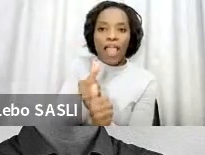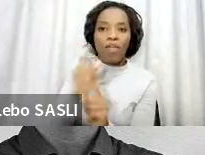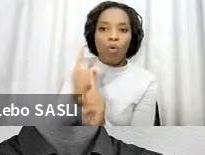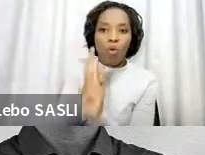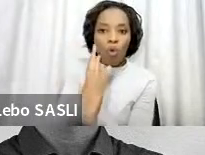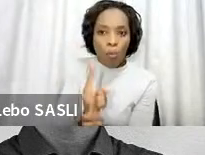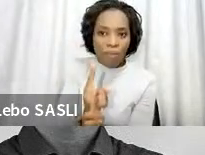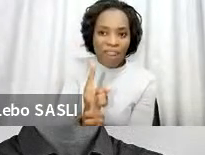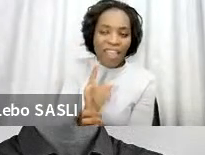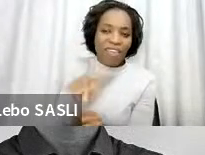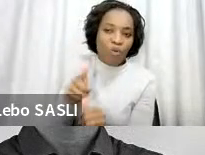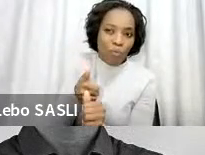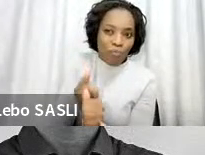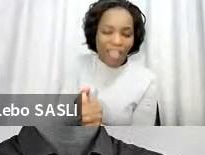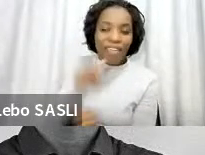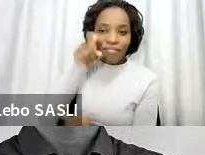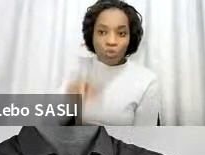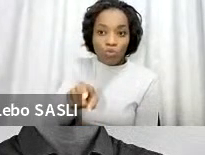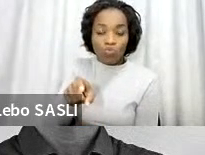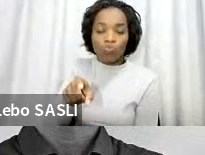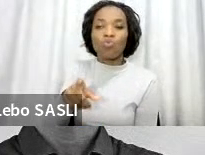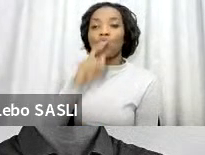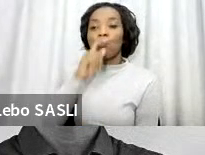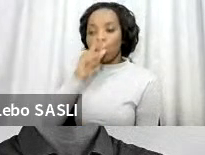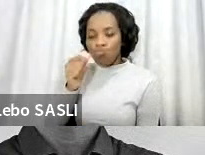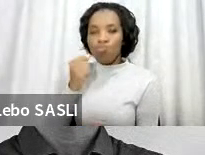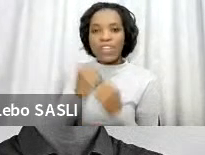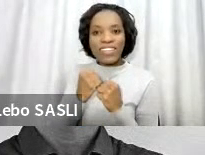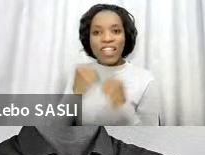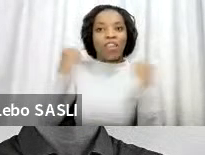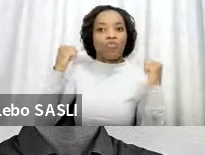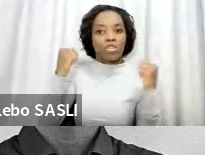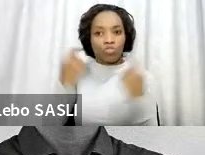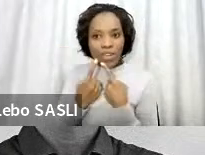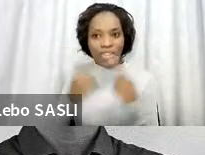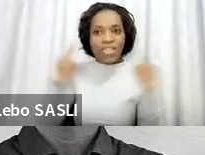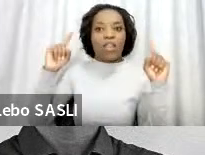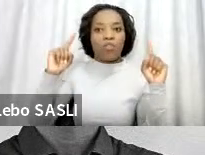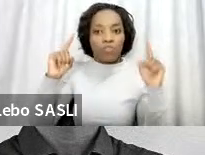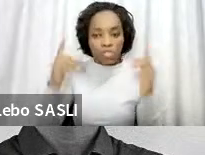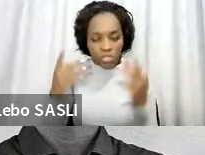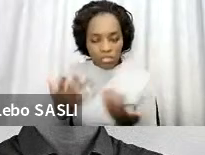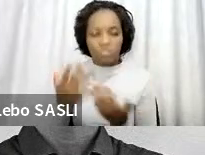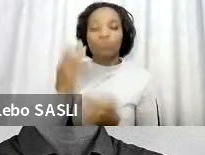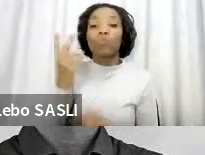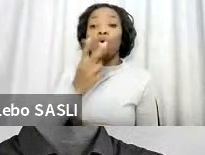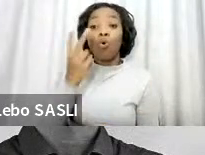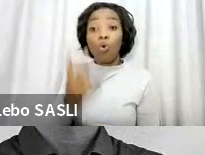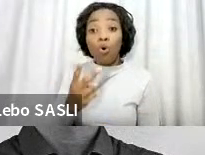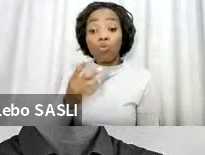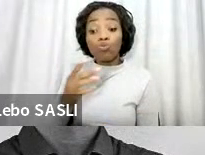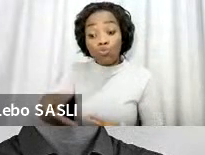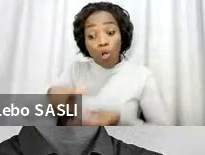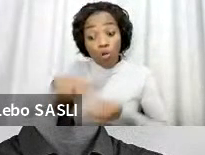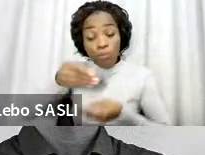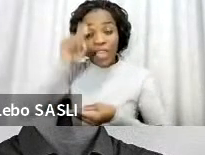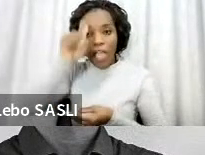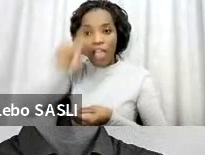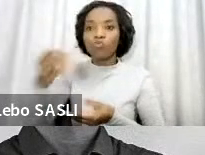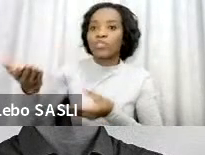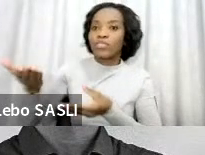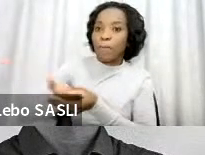full and true declarations. You must submit your documents when you are, required to do so.